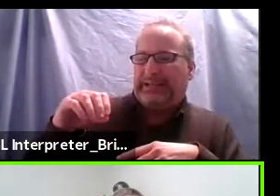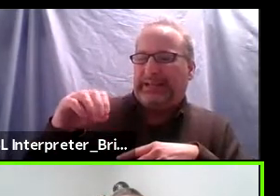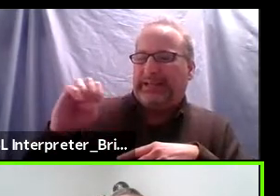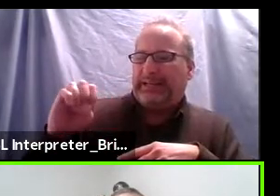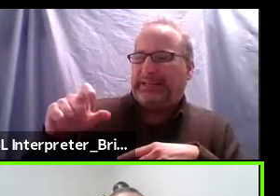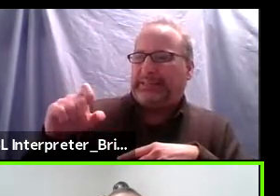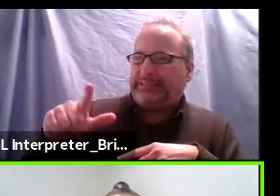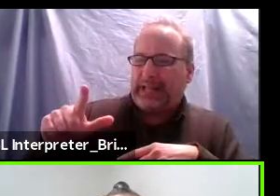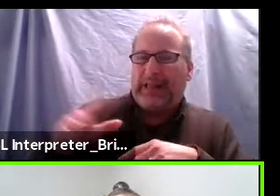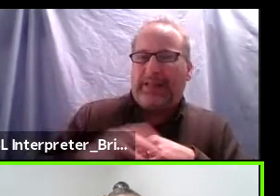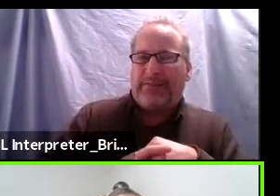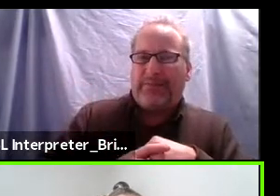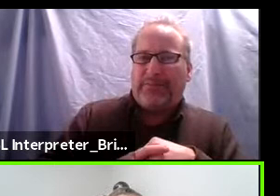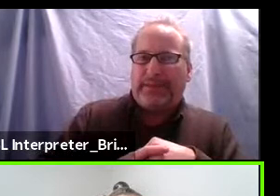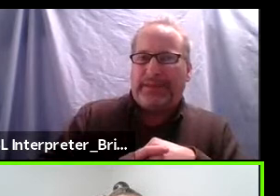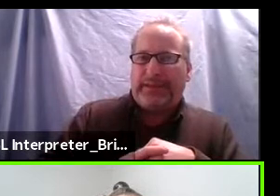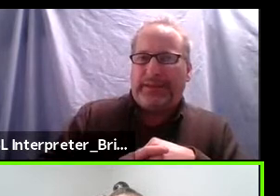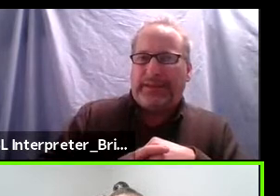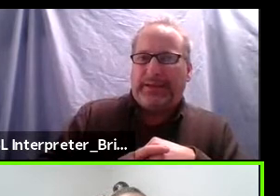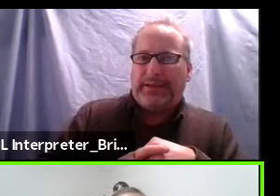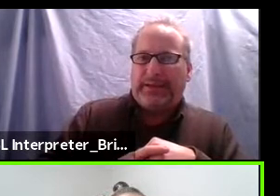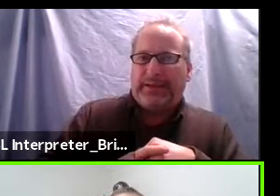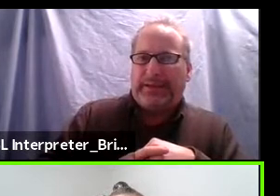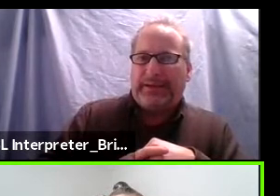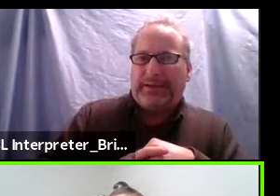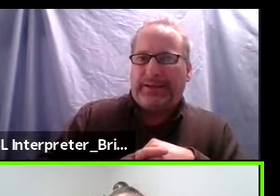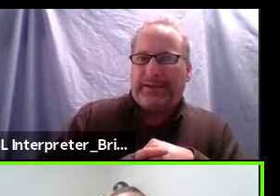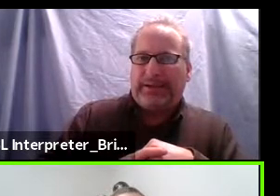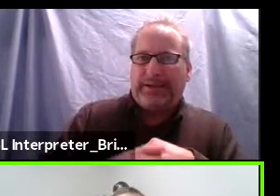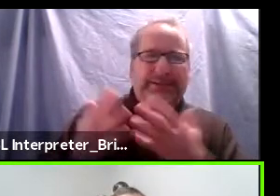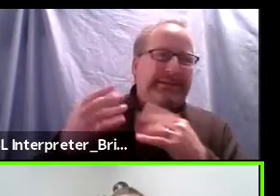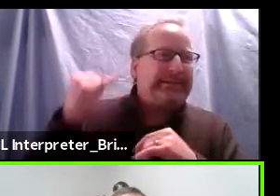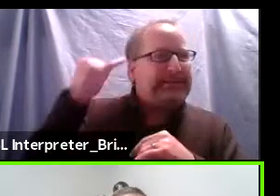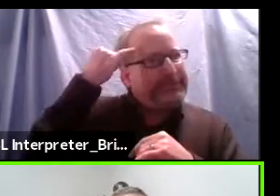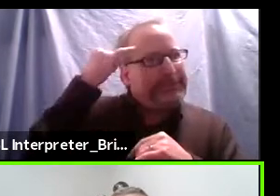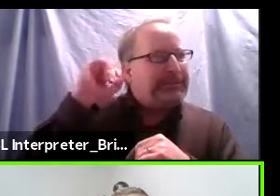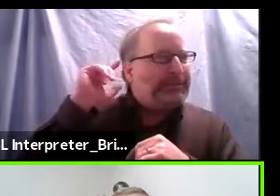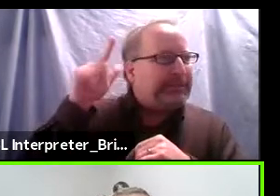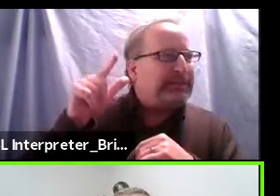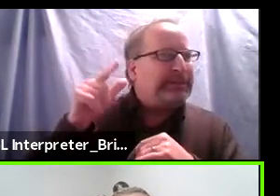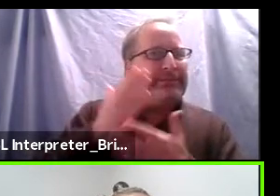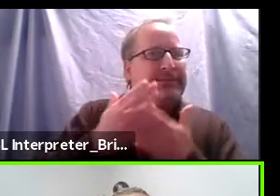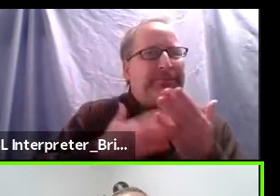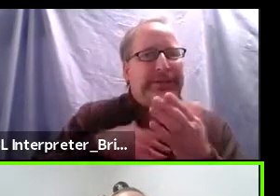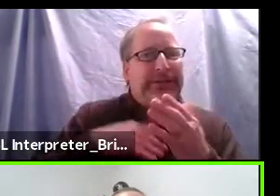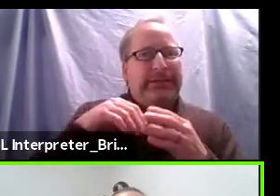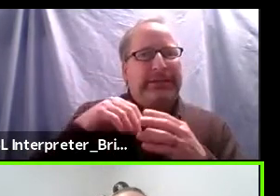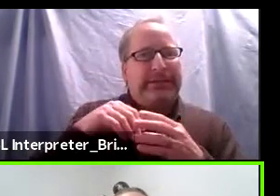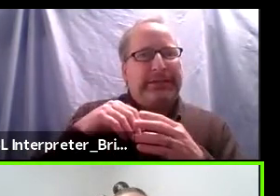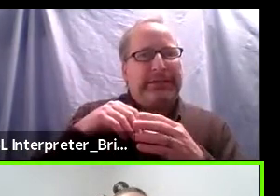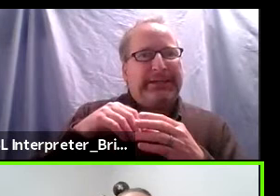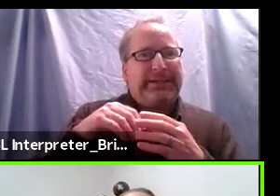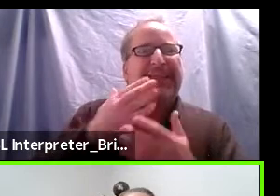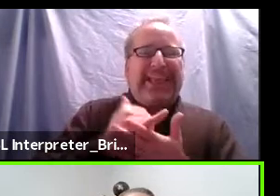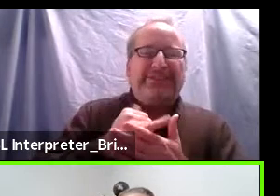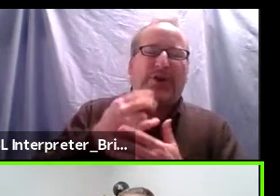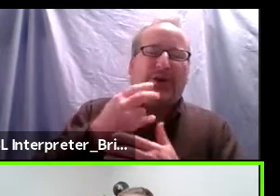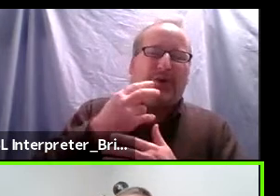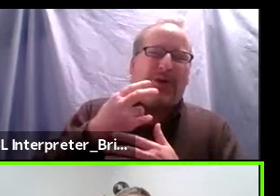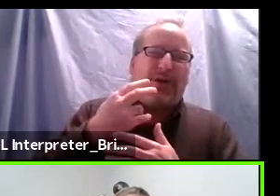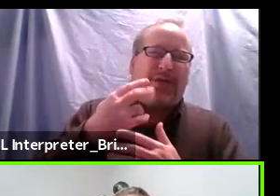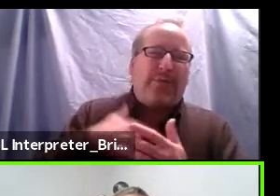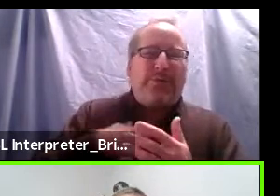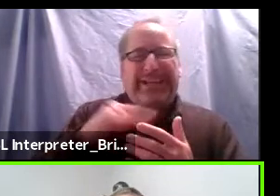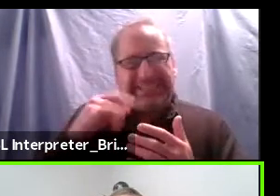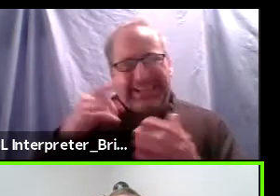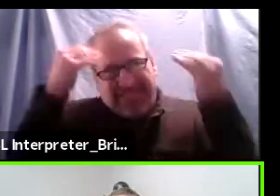a requirement. And then if ever that was something that, say, someone wanted in this community. So those are kind of the two things that we weighed, although